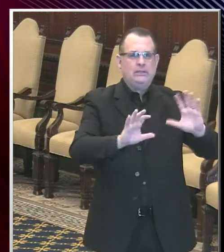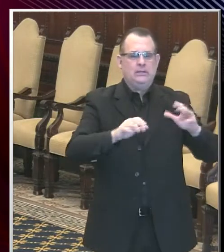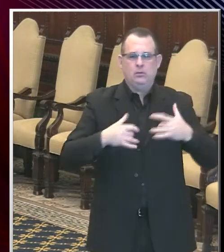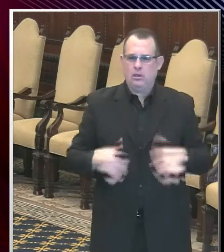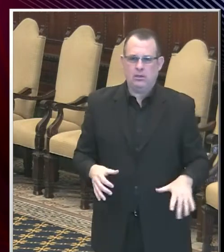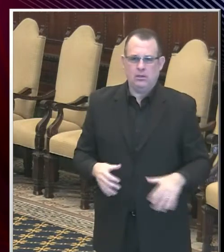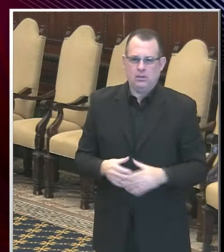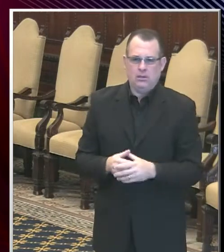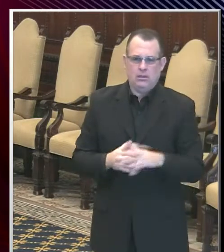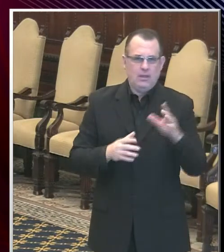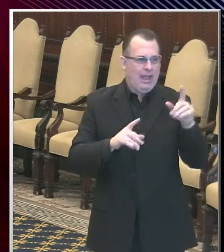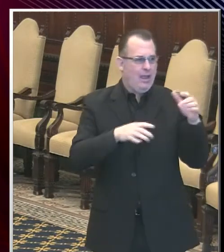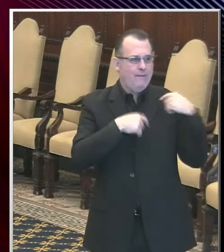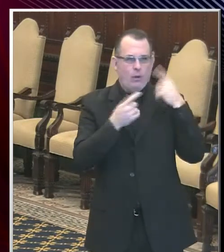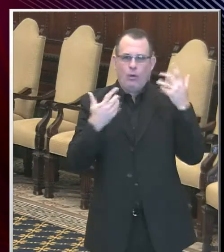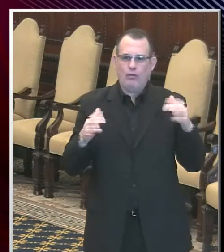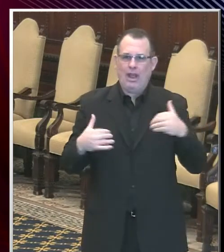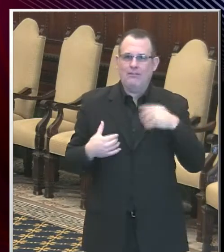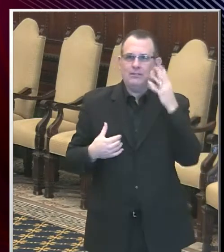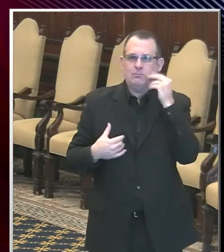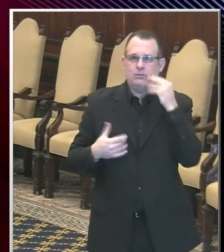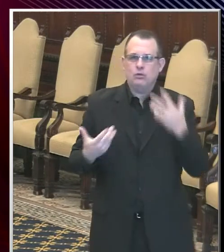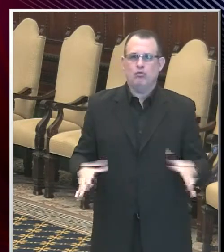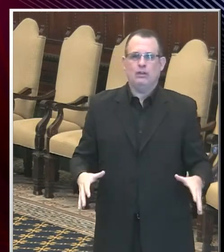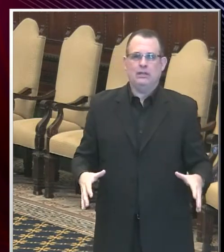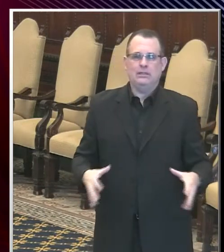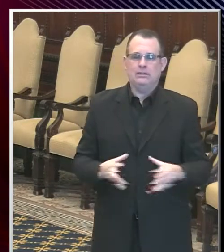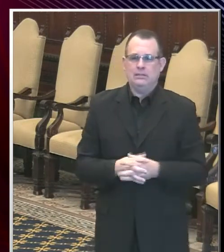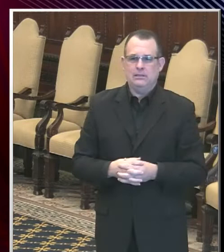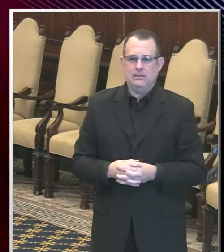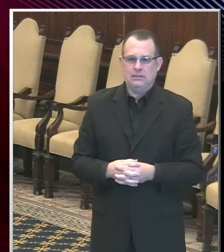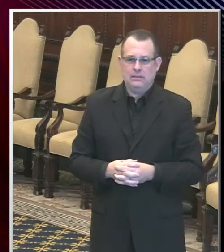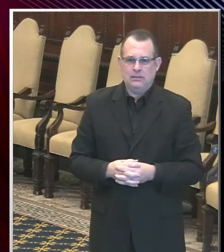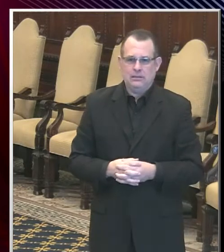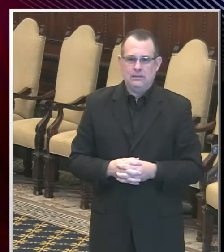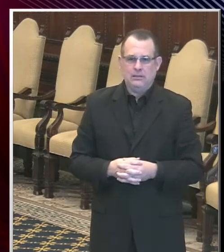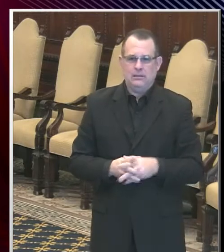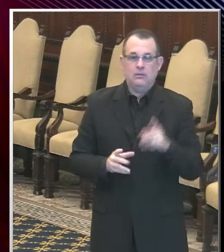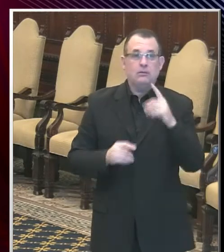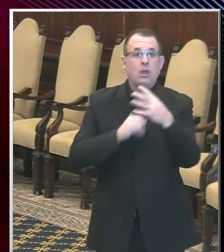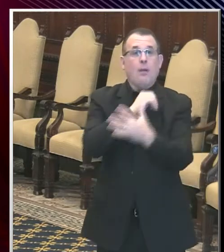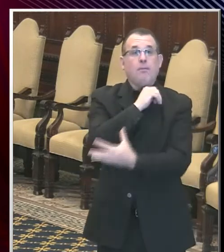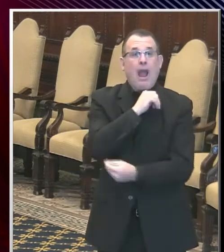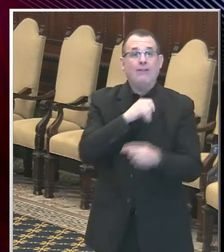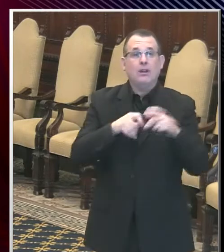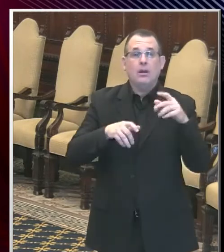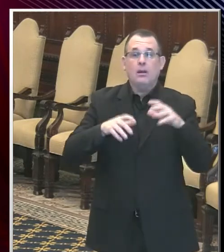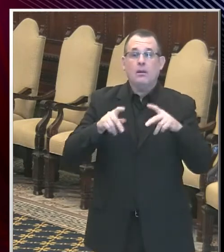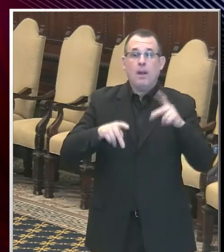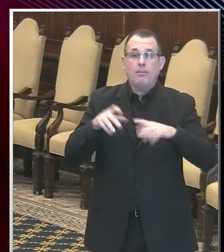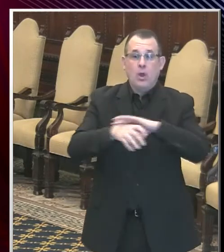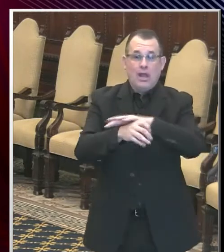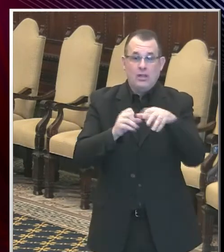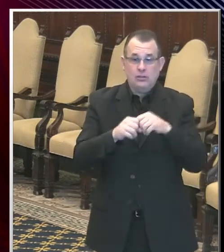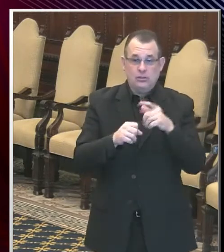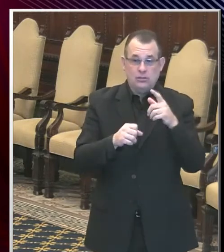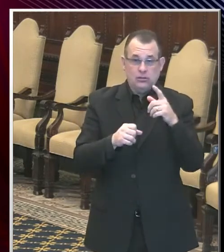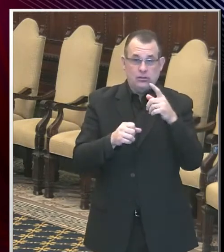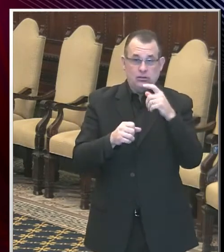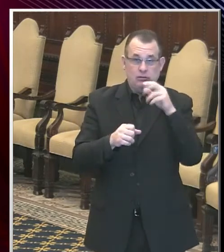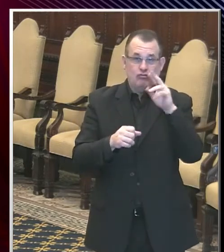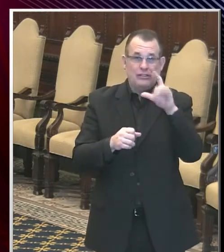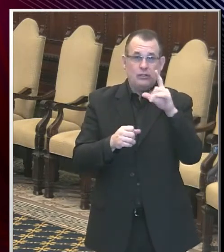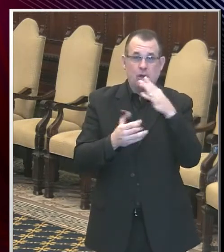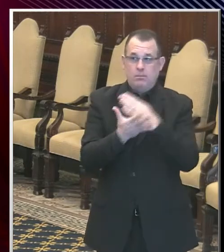racial inequities. Okay. Now, in terms of the poverty programs that were put in the original budget, things like the